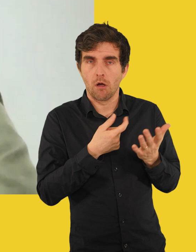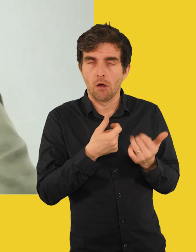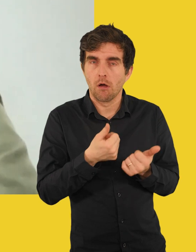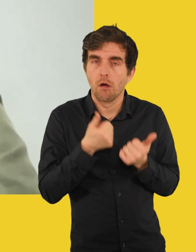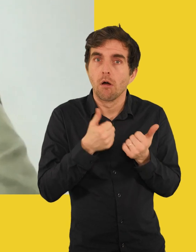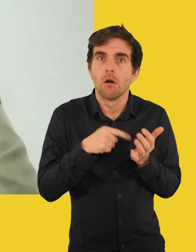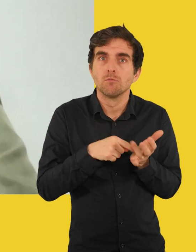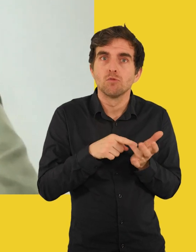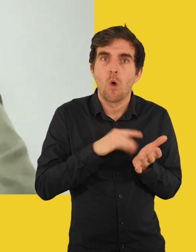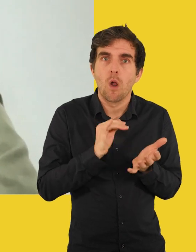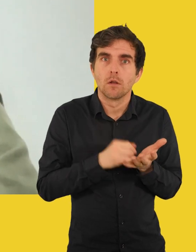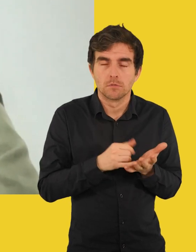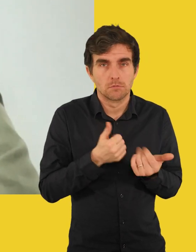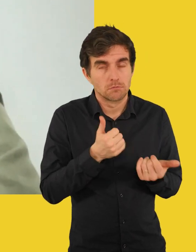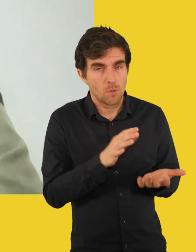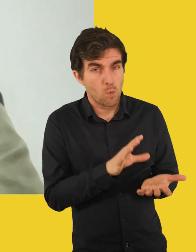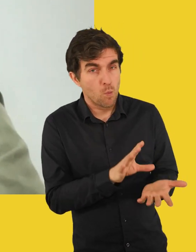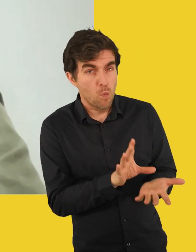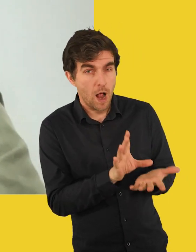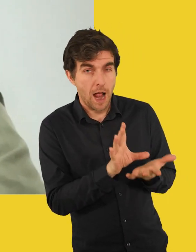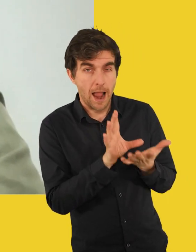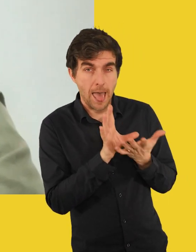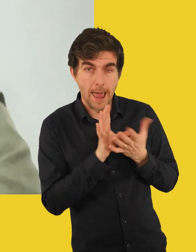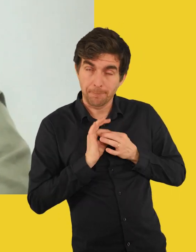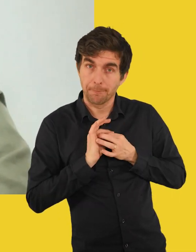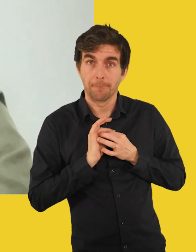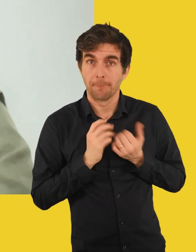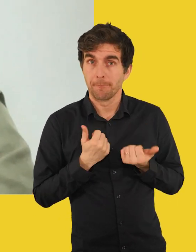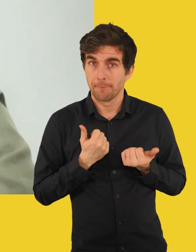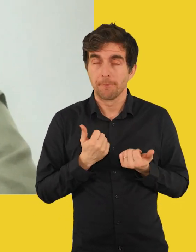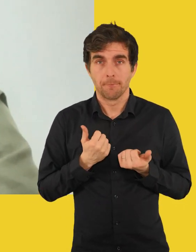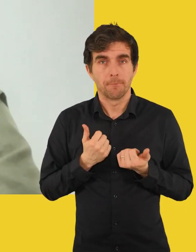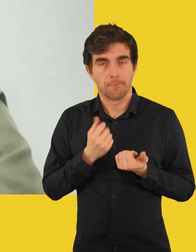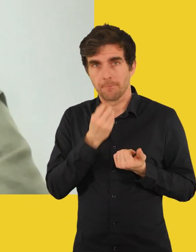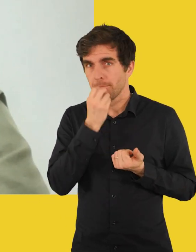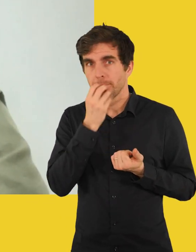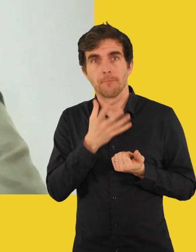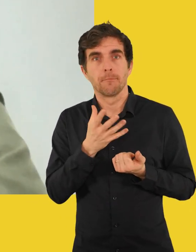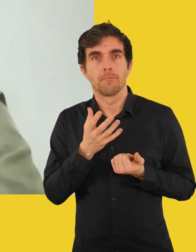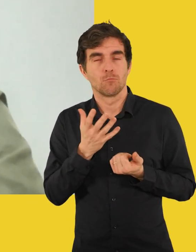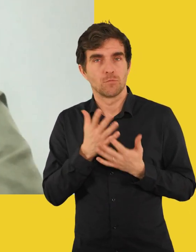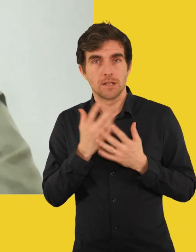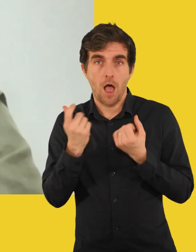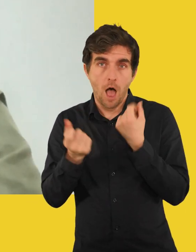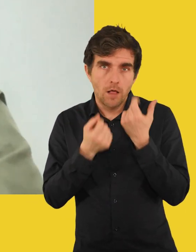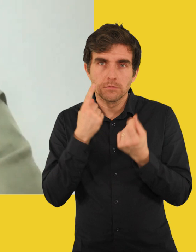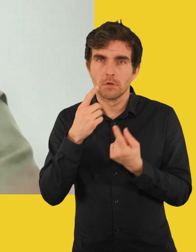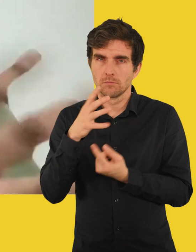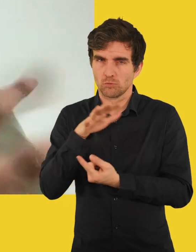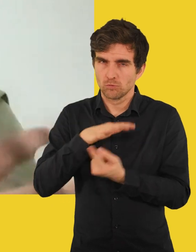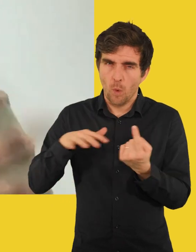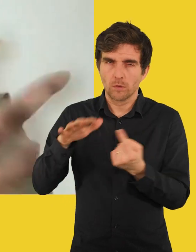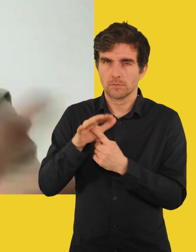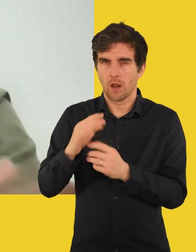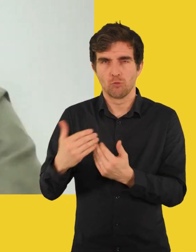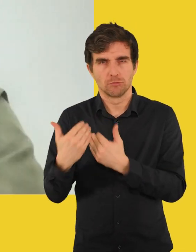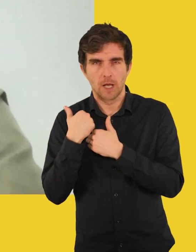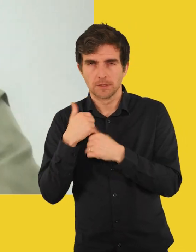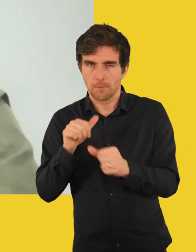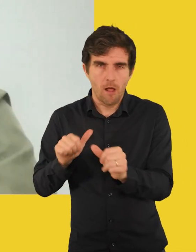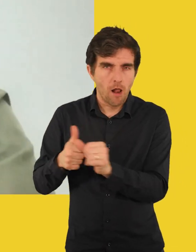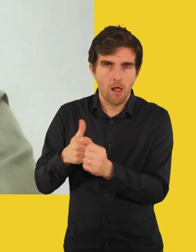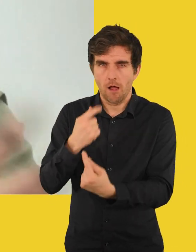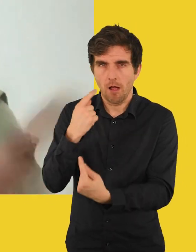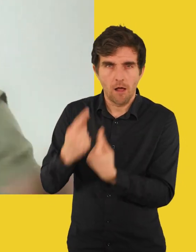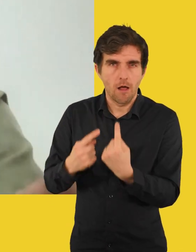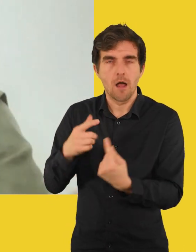Economics Framework to be a very great tool for us to really embed these ideas of